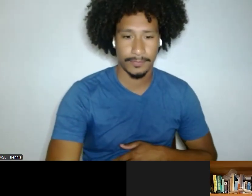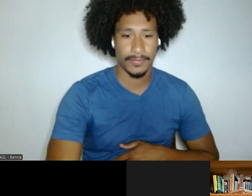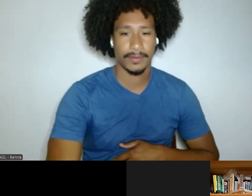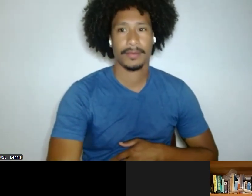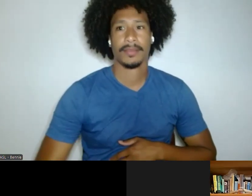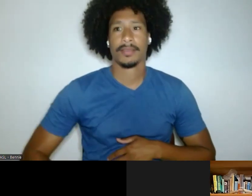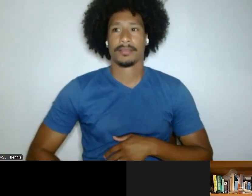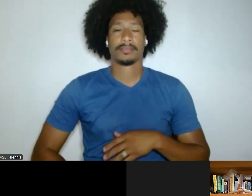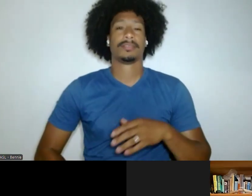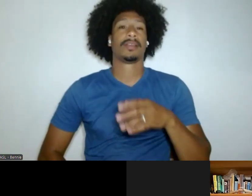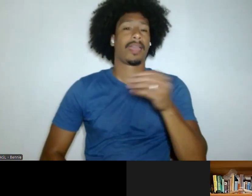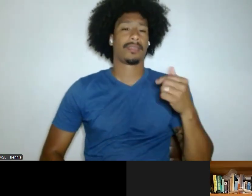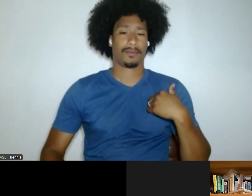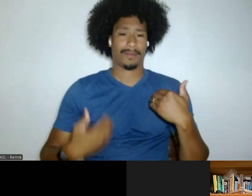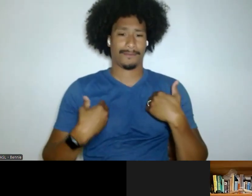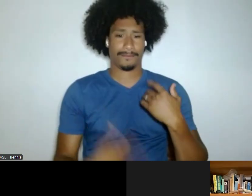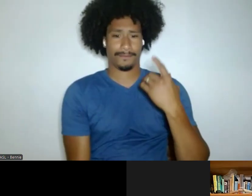Kevin DeLeban,